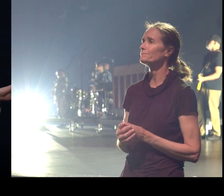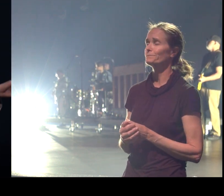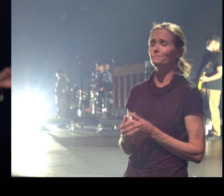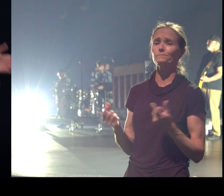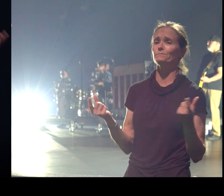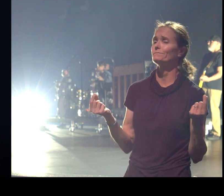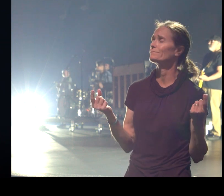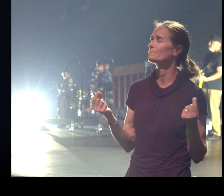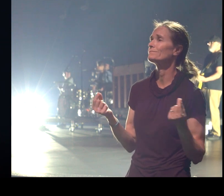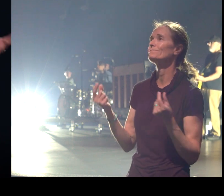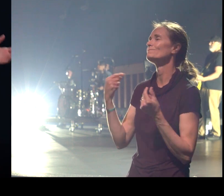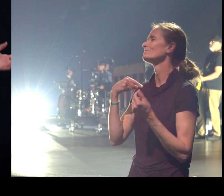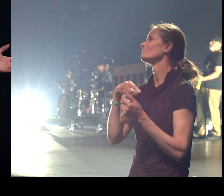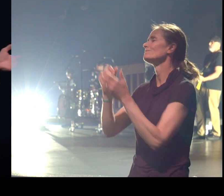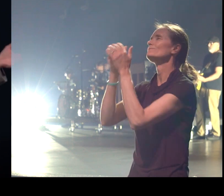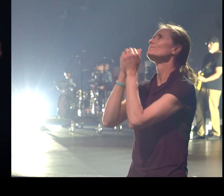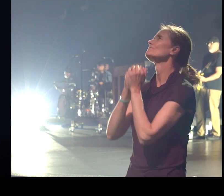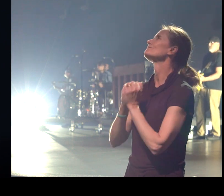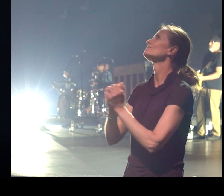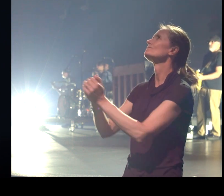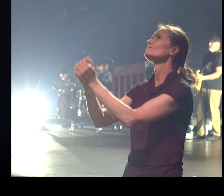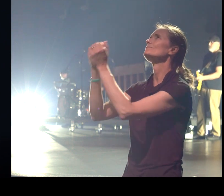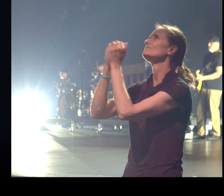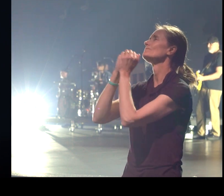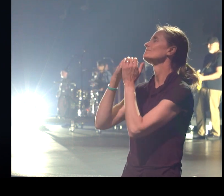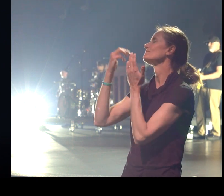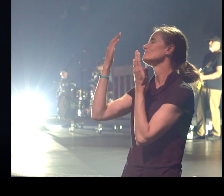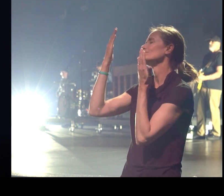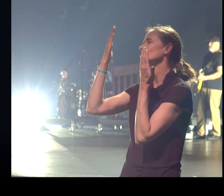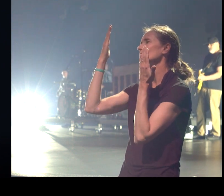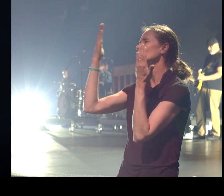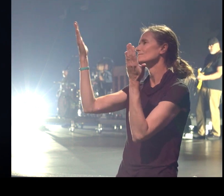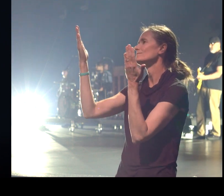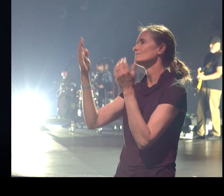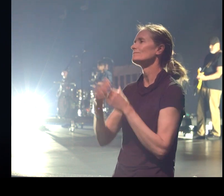Oh, so what else can we do but